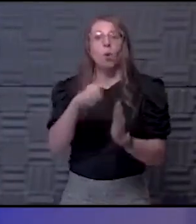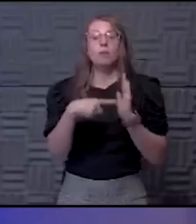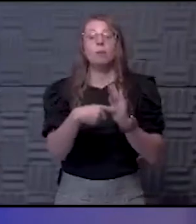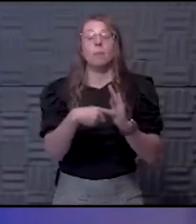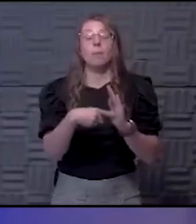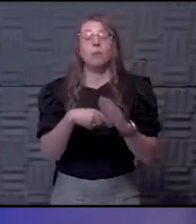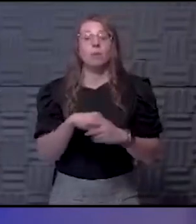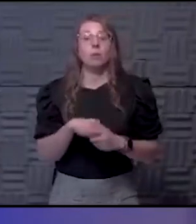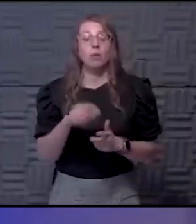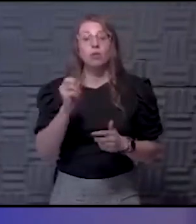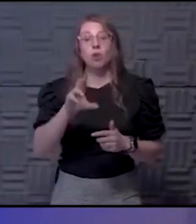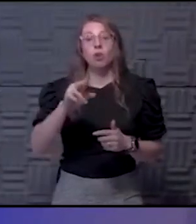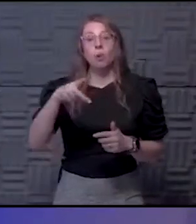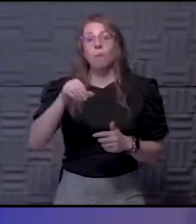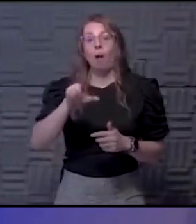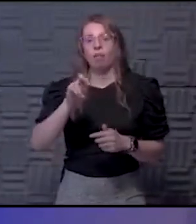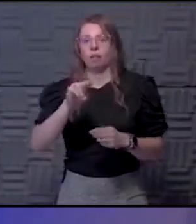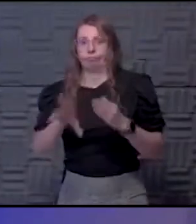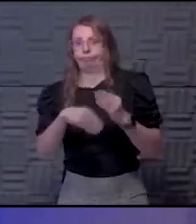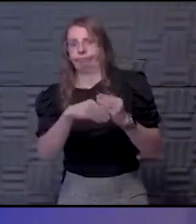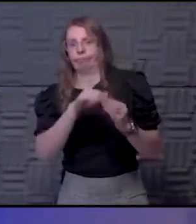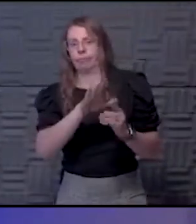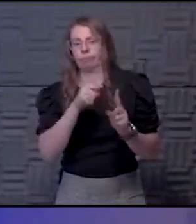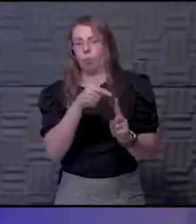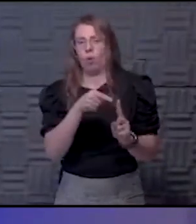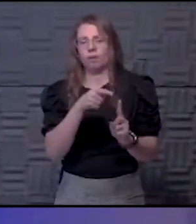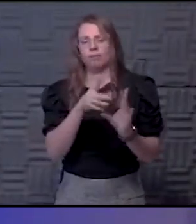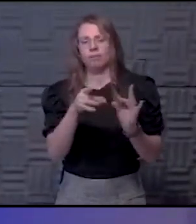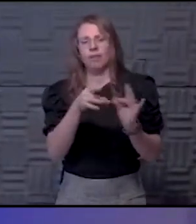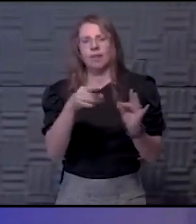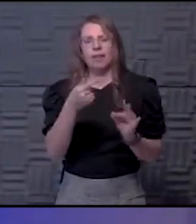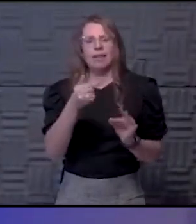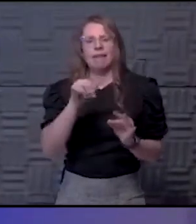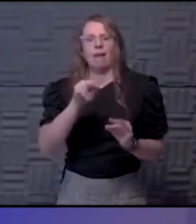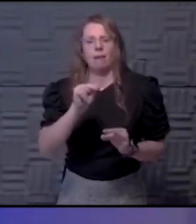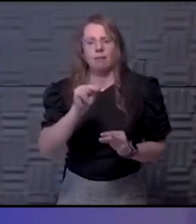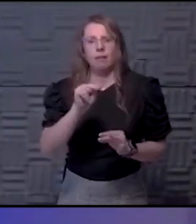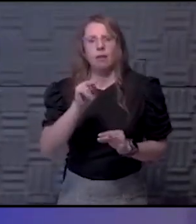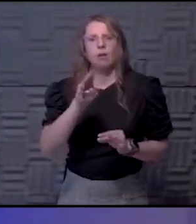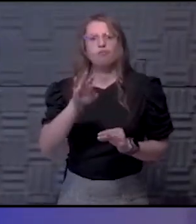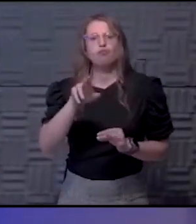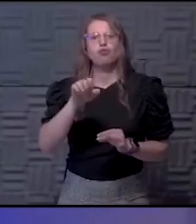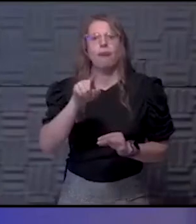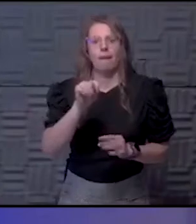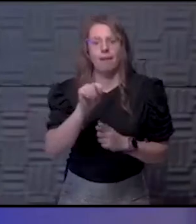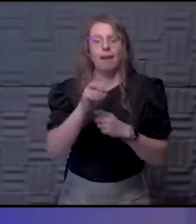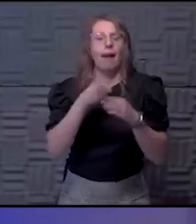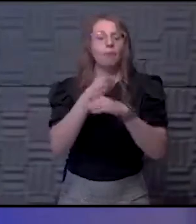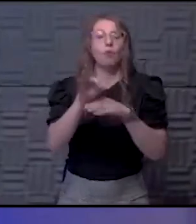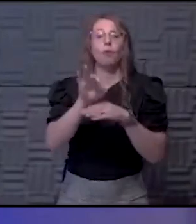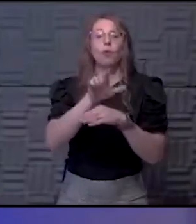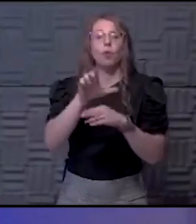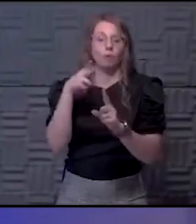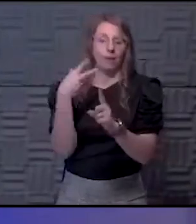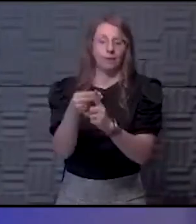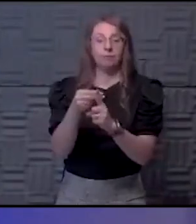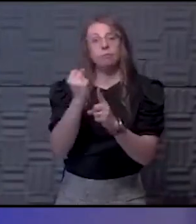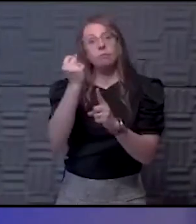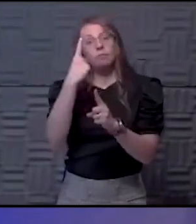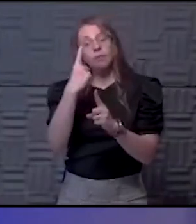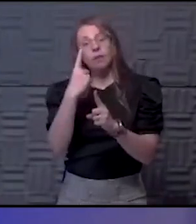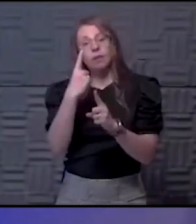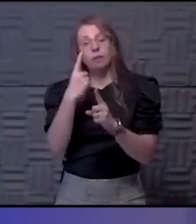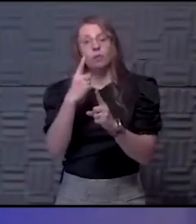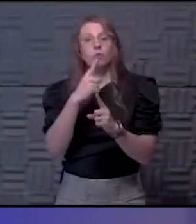even to Dr. Poland's point, he talked about Guillain-Barré after the influenza vaccine. Well, we know that there's higher rates of